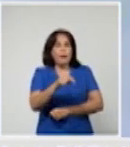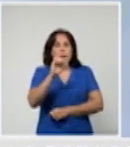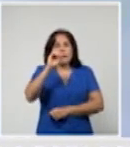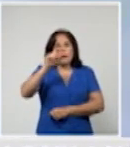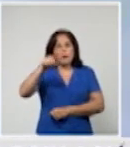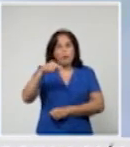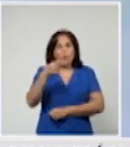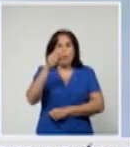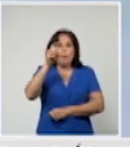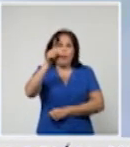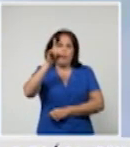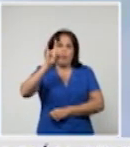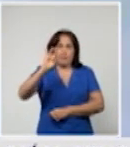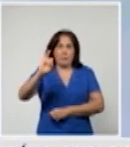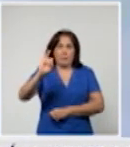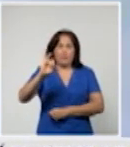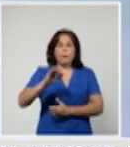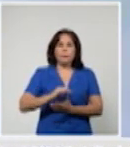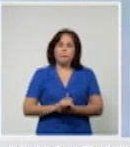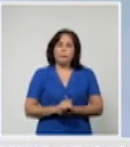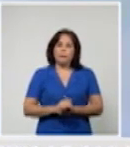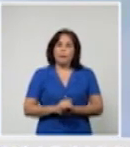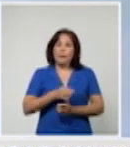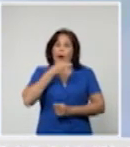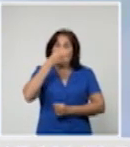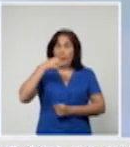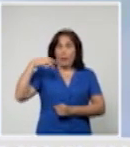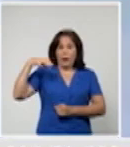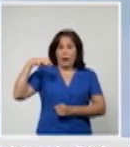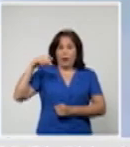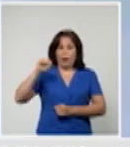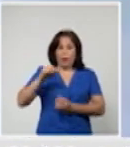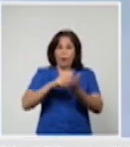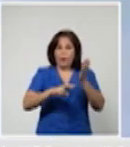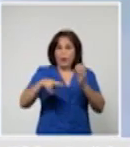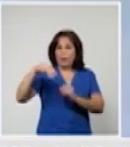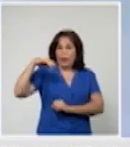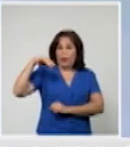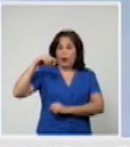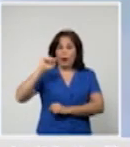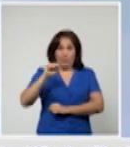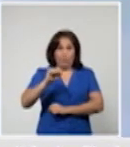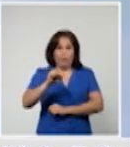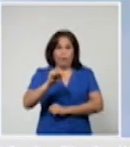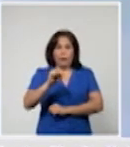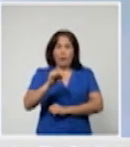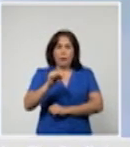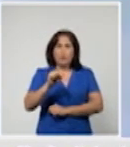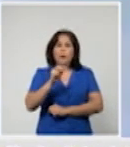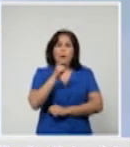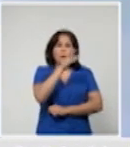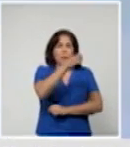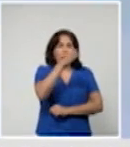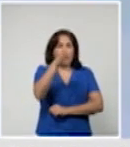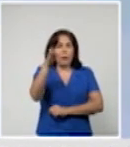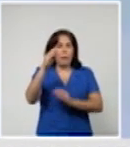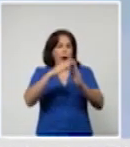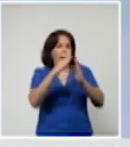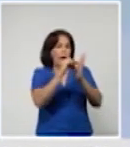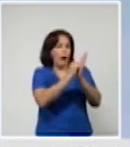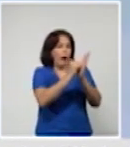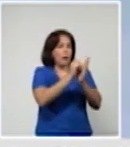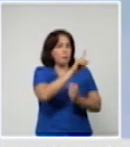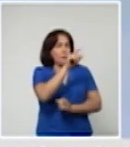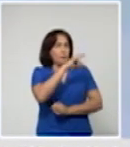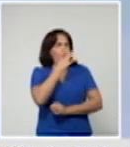positive for COVID-19, the province has a rate of 0.17. Rigorous screening